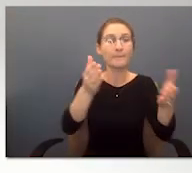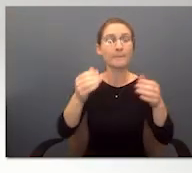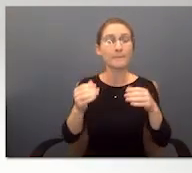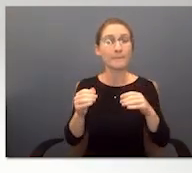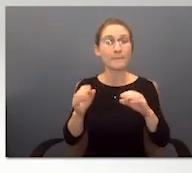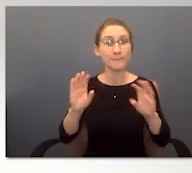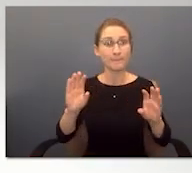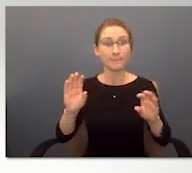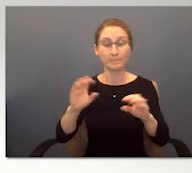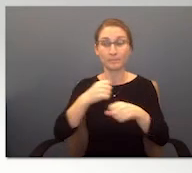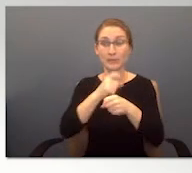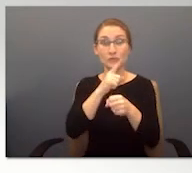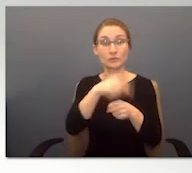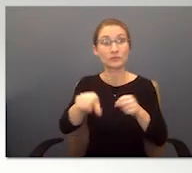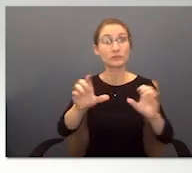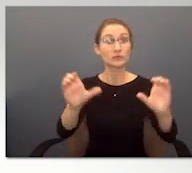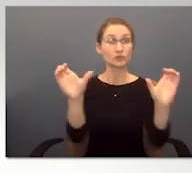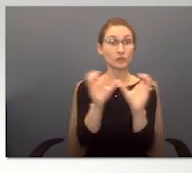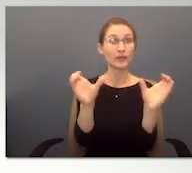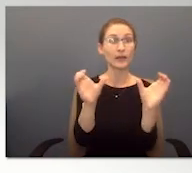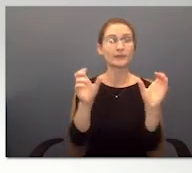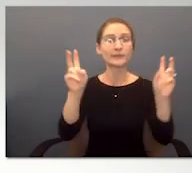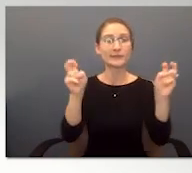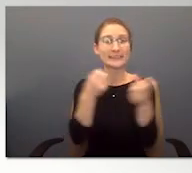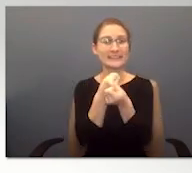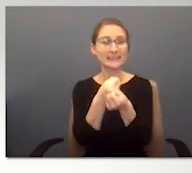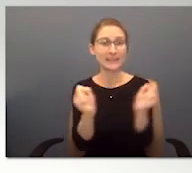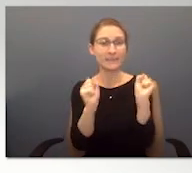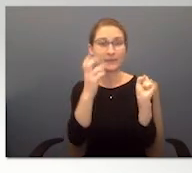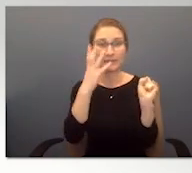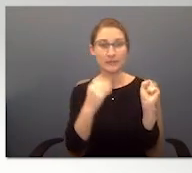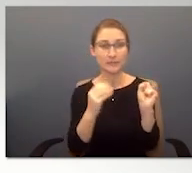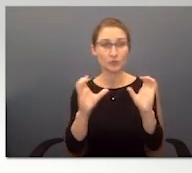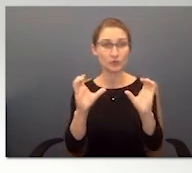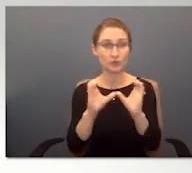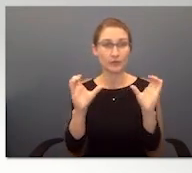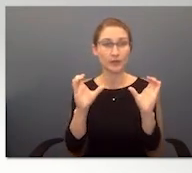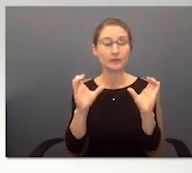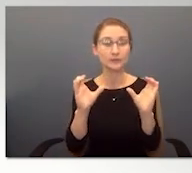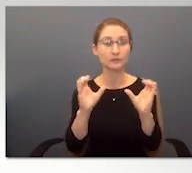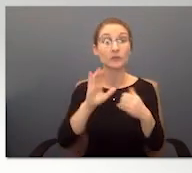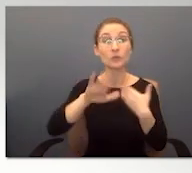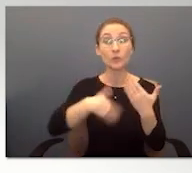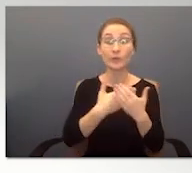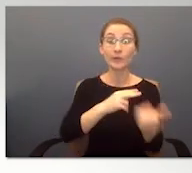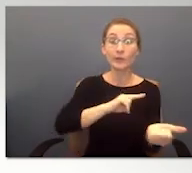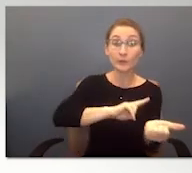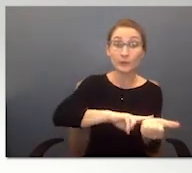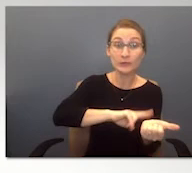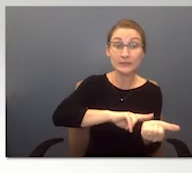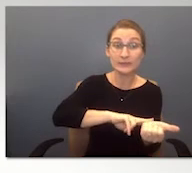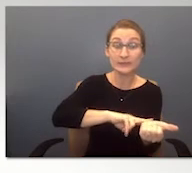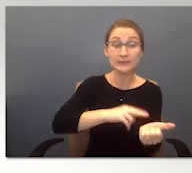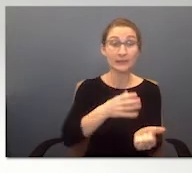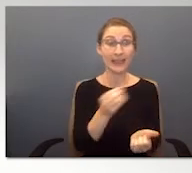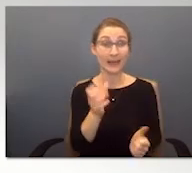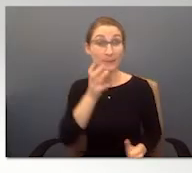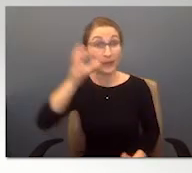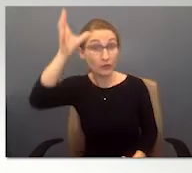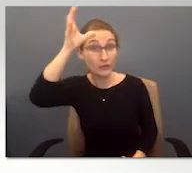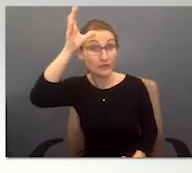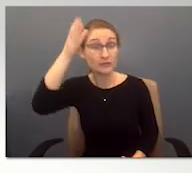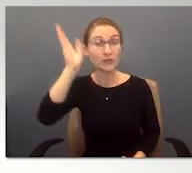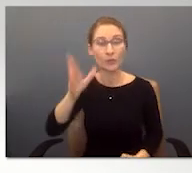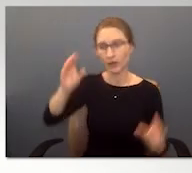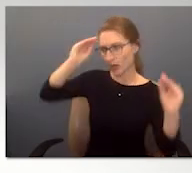all the maternity hospitals certified as Safe Sleep certified. That means that the nurses on the maternity wards, the parents who come through and delivering